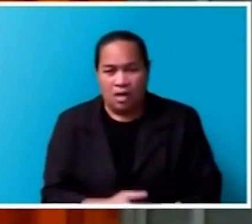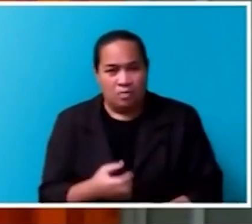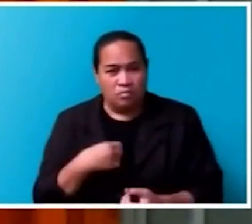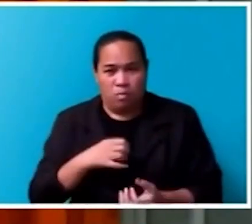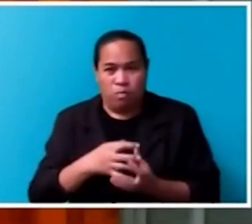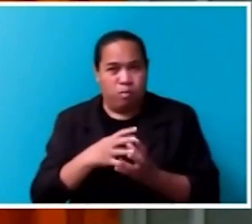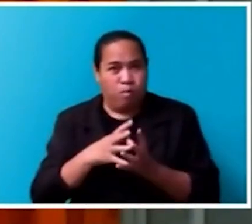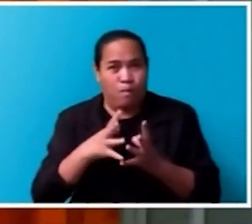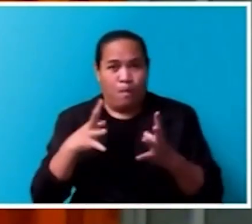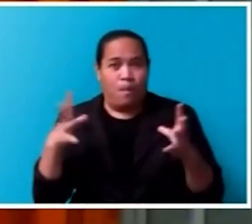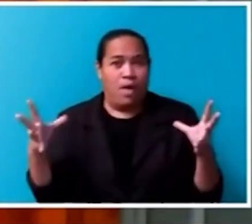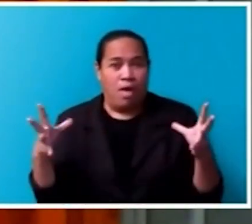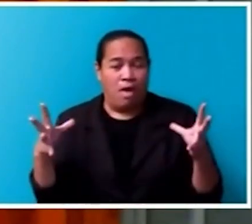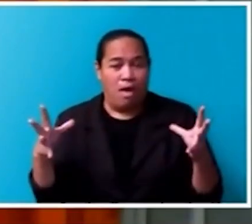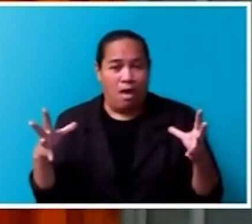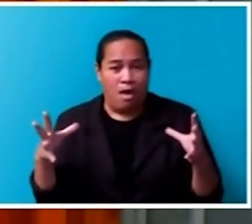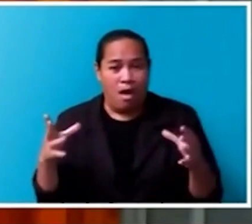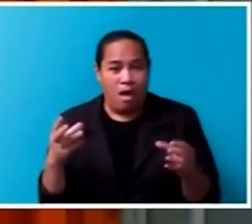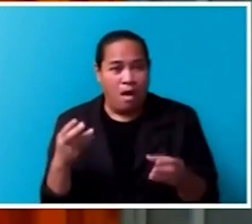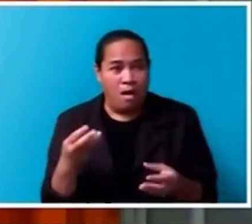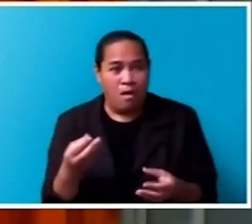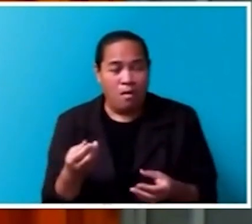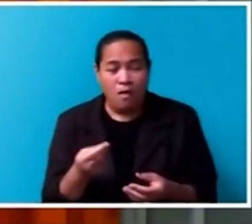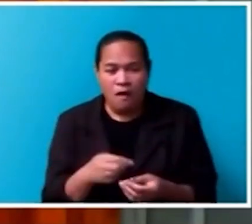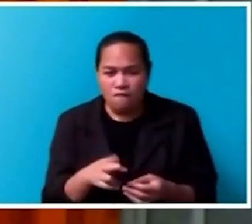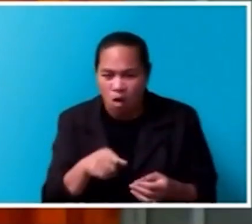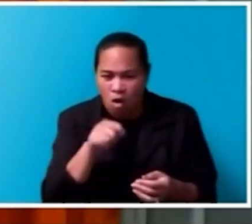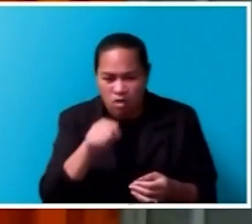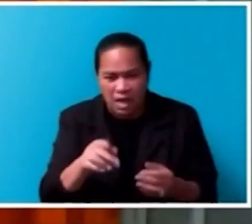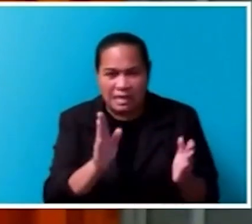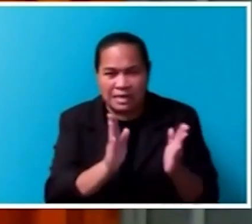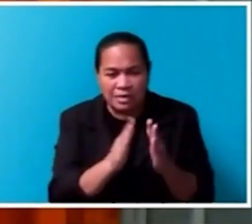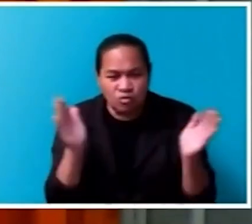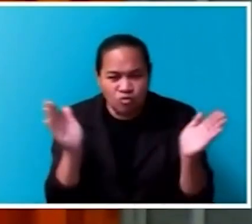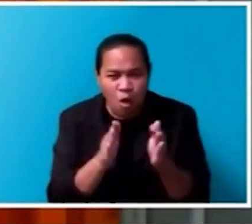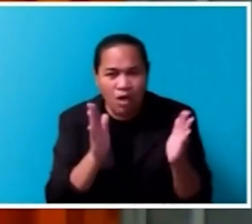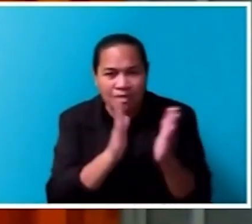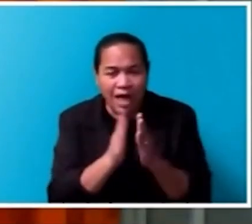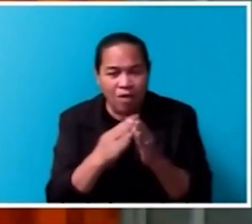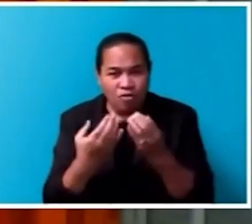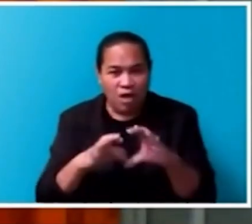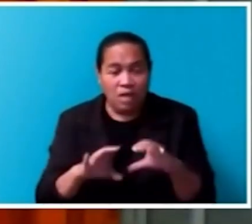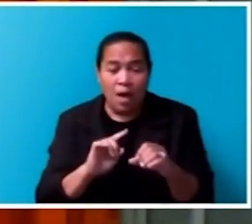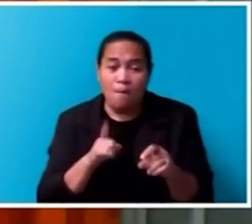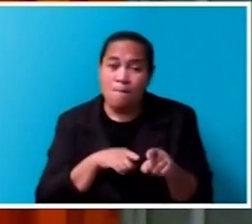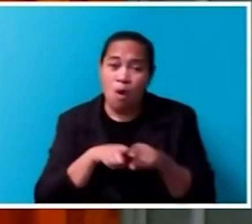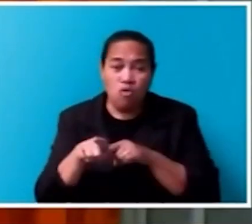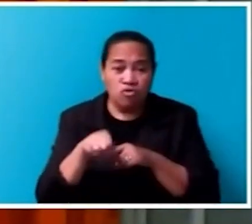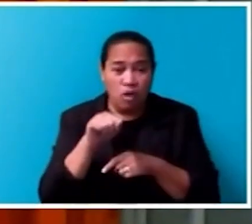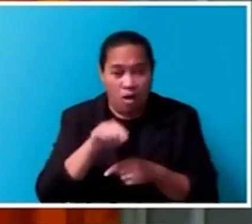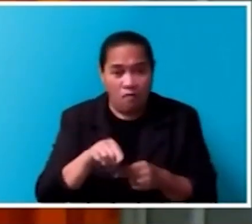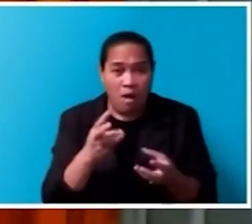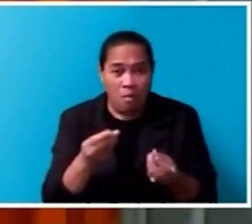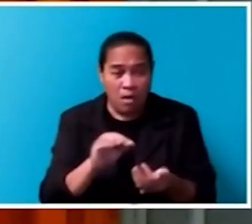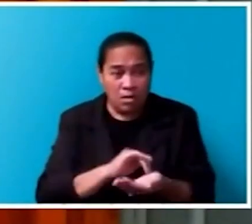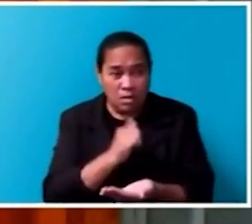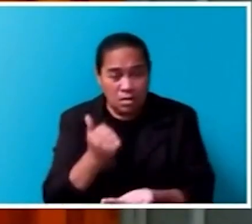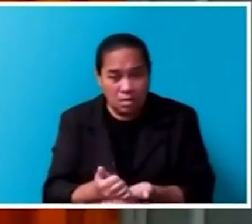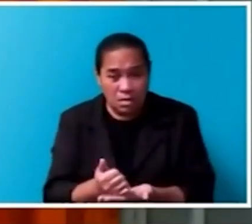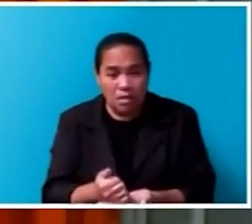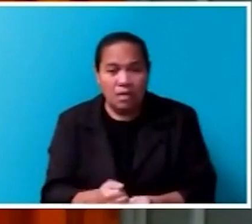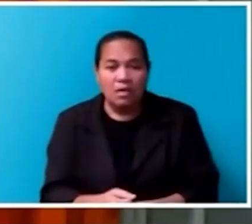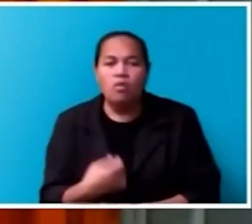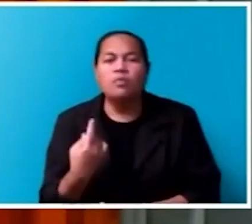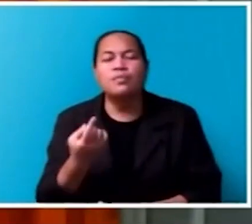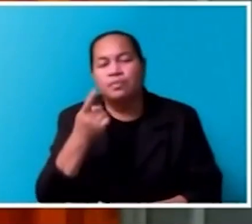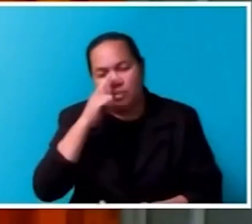large figure for small municipality. And majority of the default ratepayers are